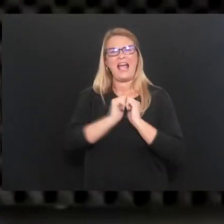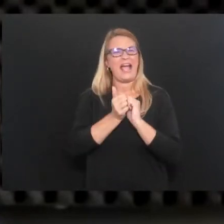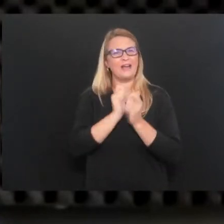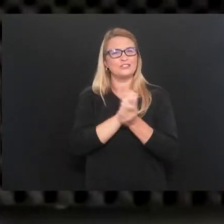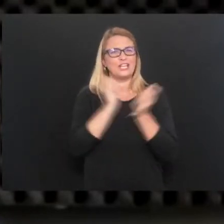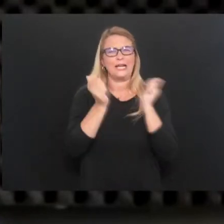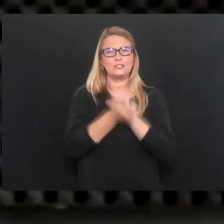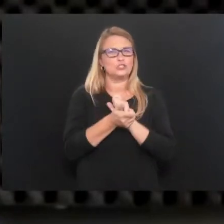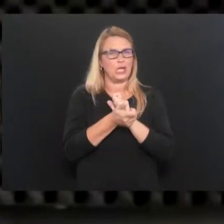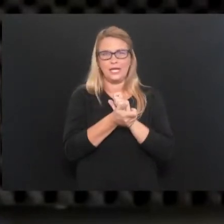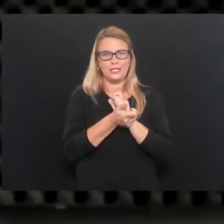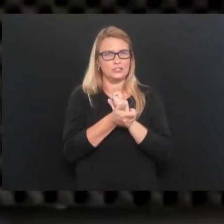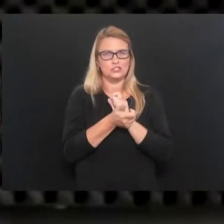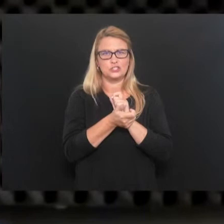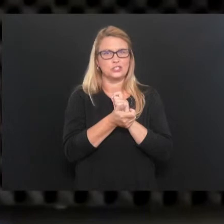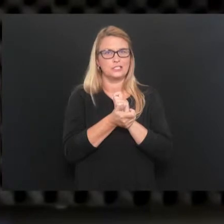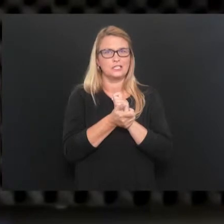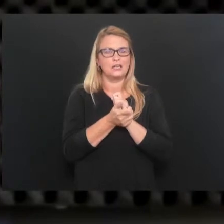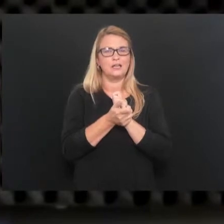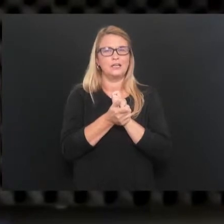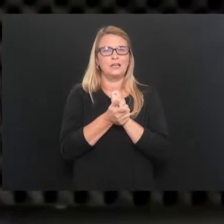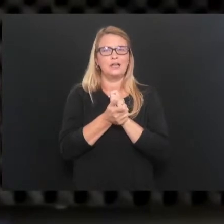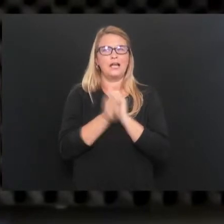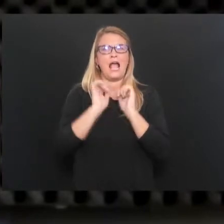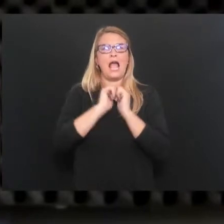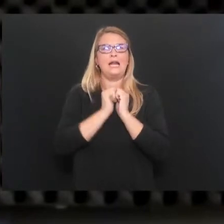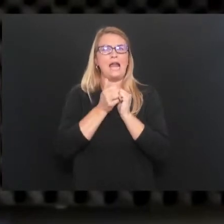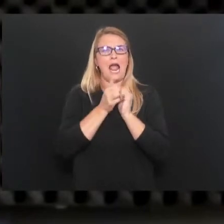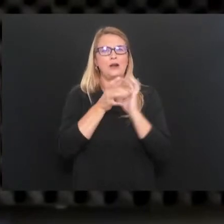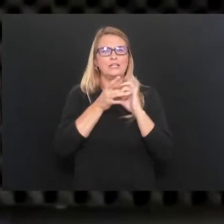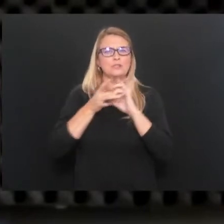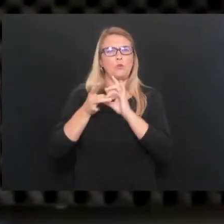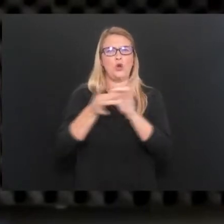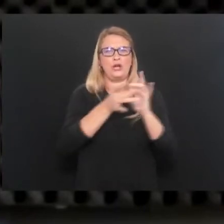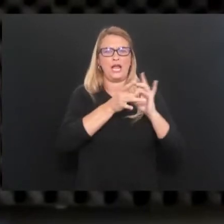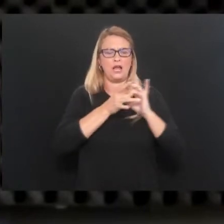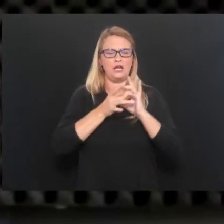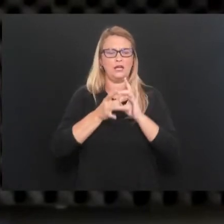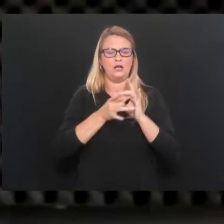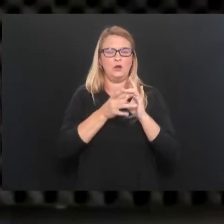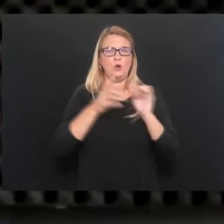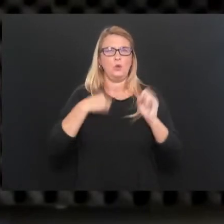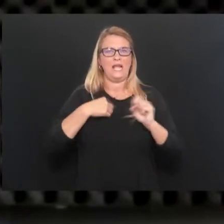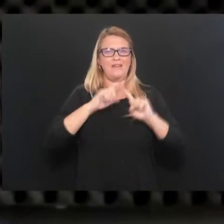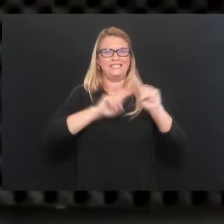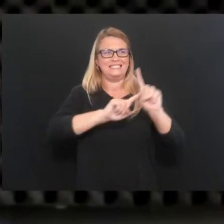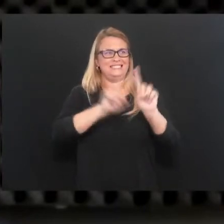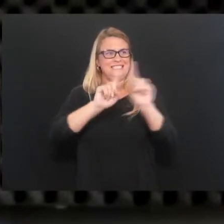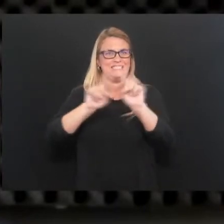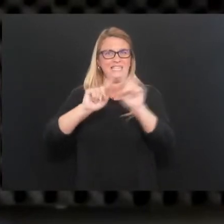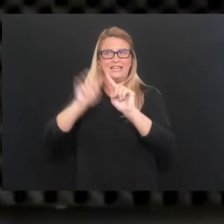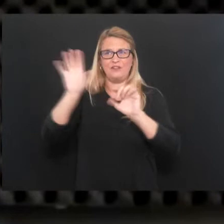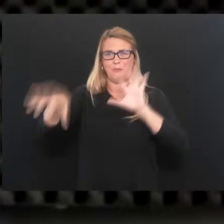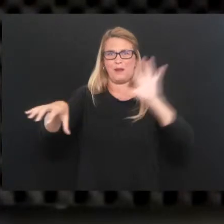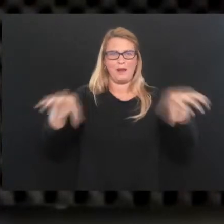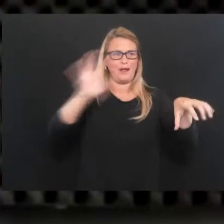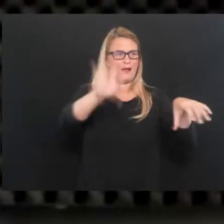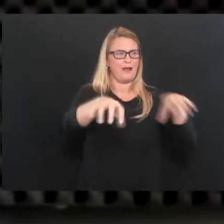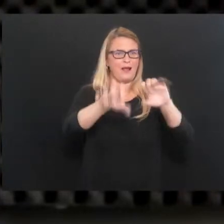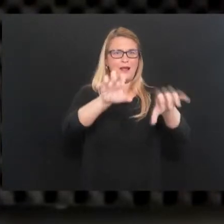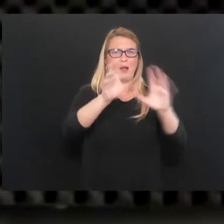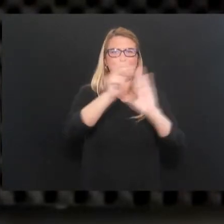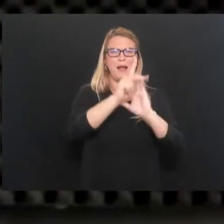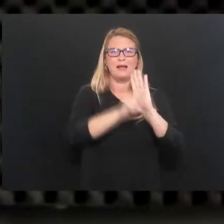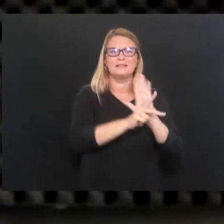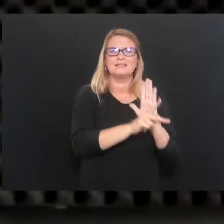that equation? And how does this all work out when we have such a patchwork of policies as to